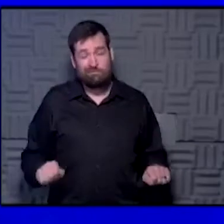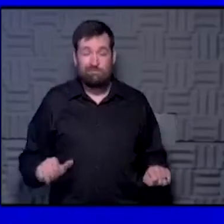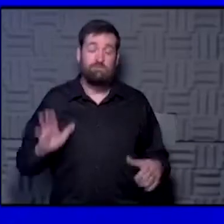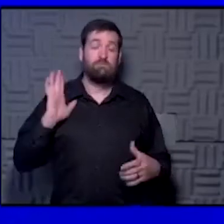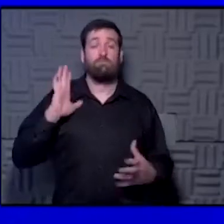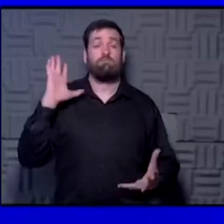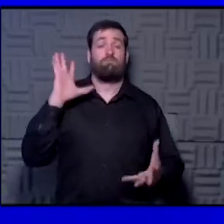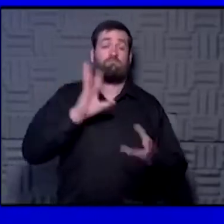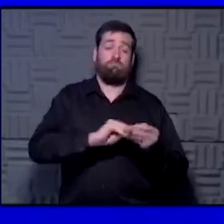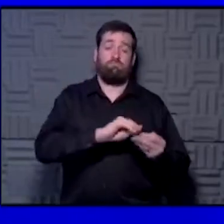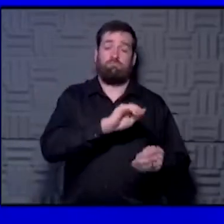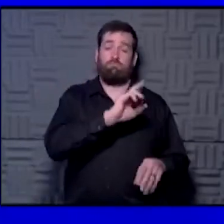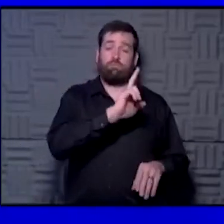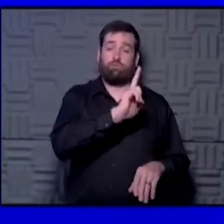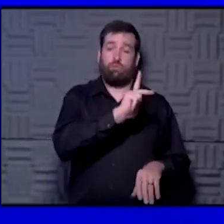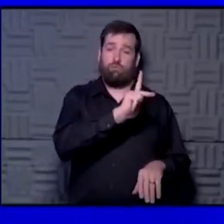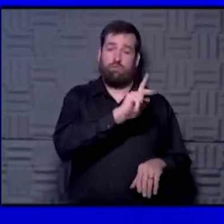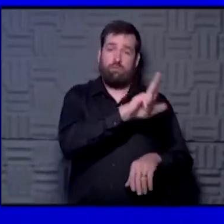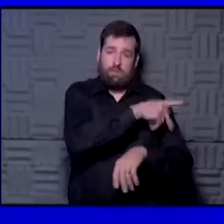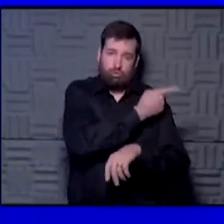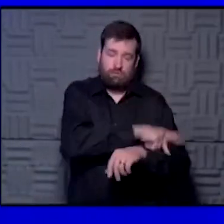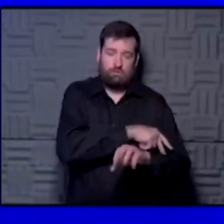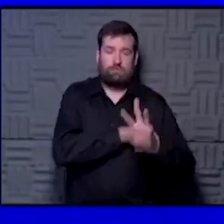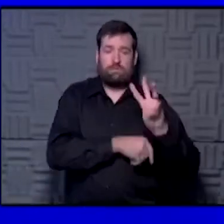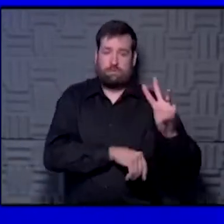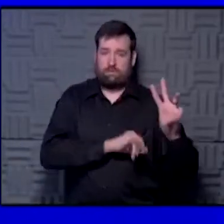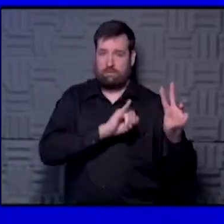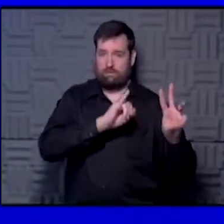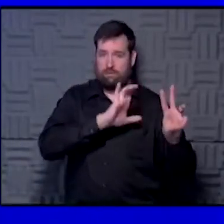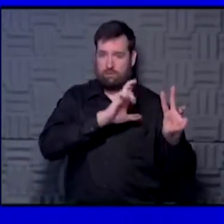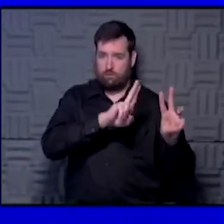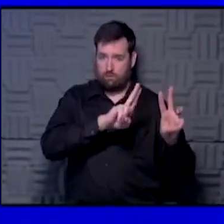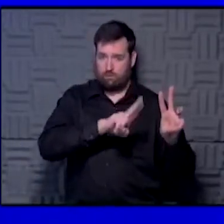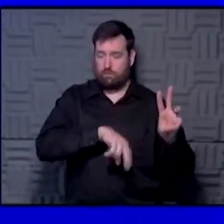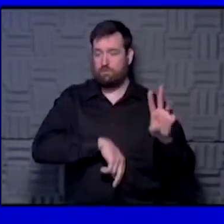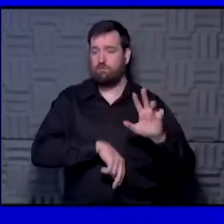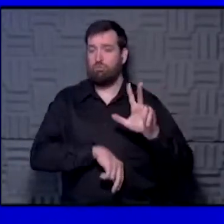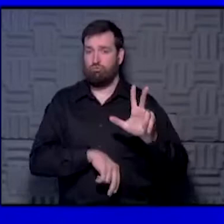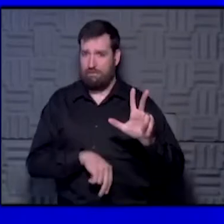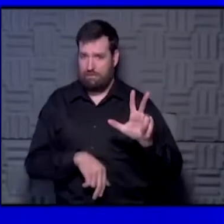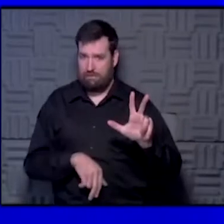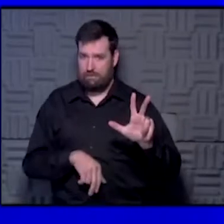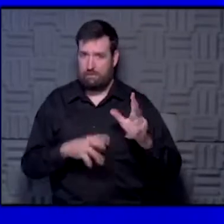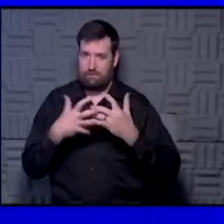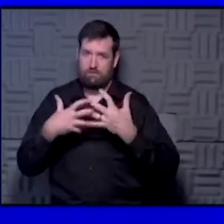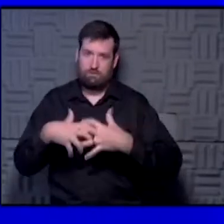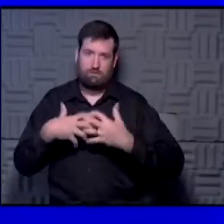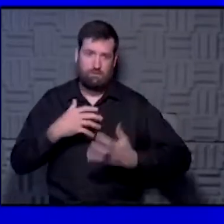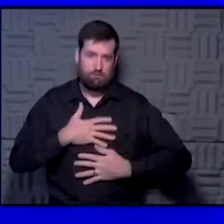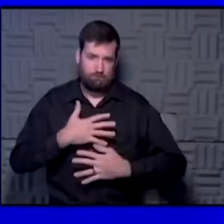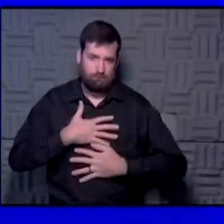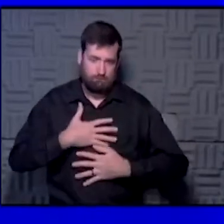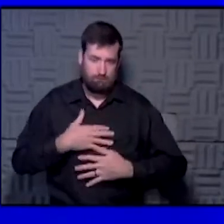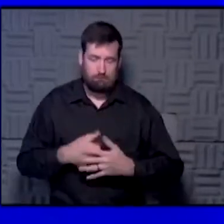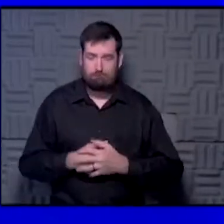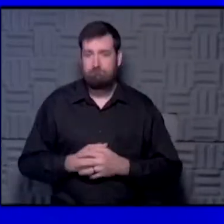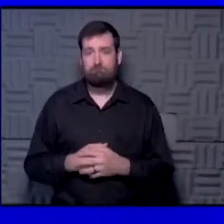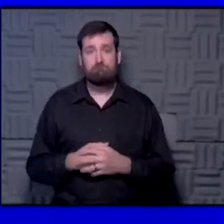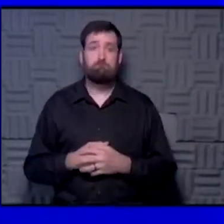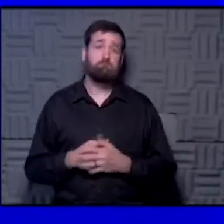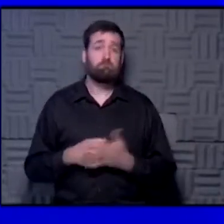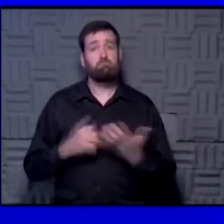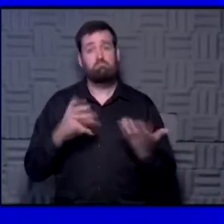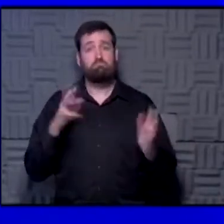have 23 patients in the hospital right now, 6 of those in the ICU, and 3 of those on the ventilator. So we're doing